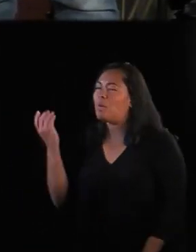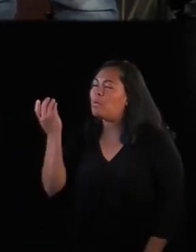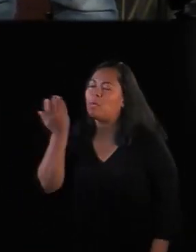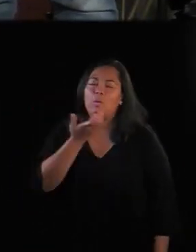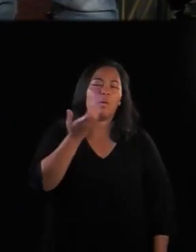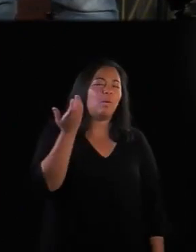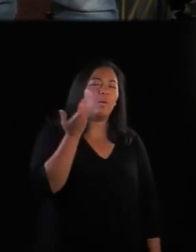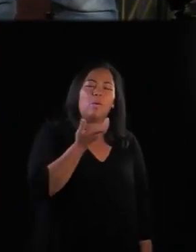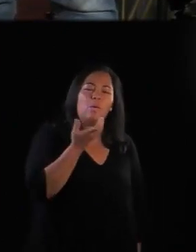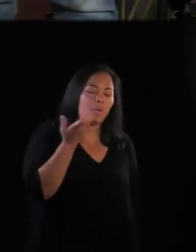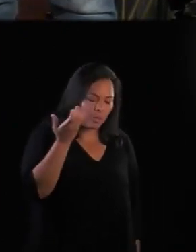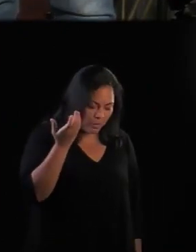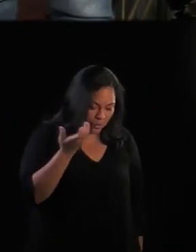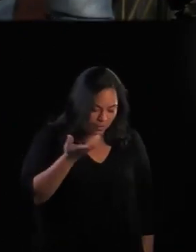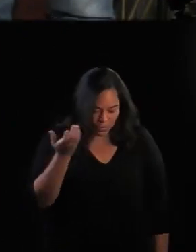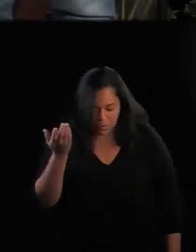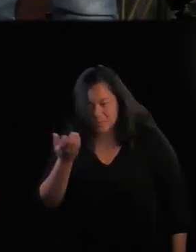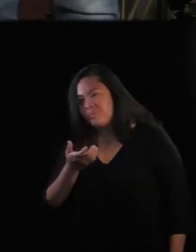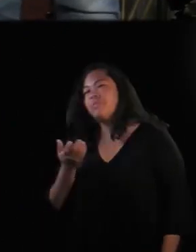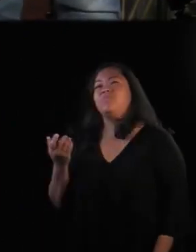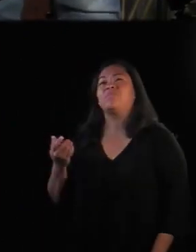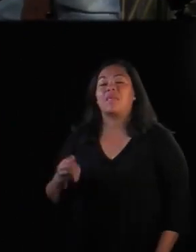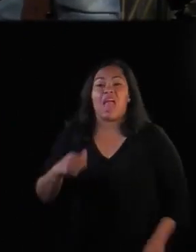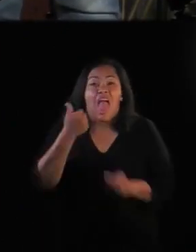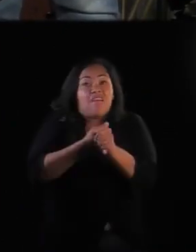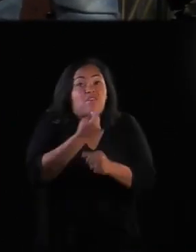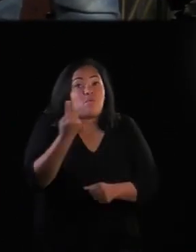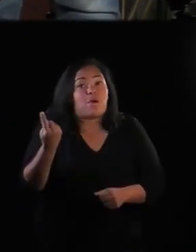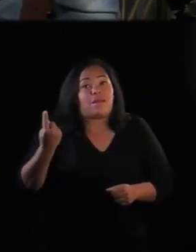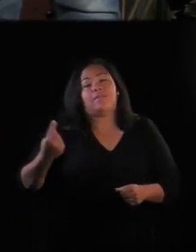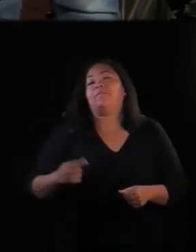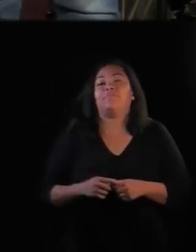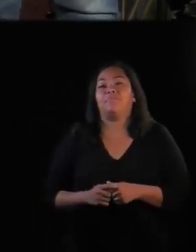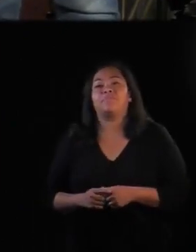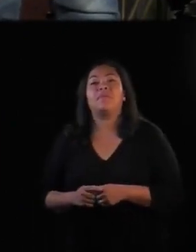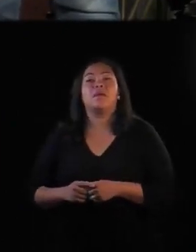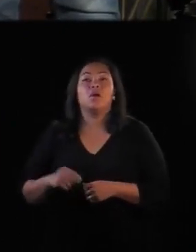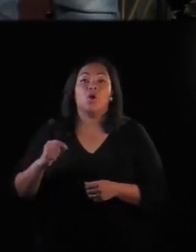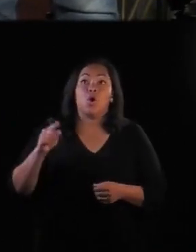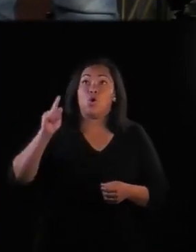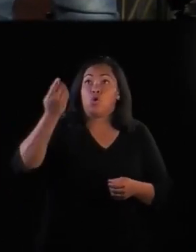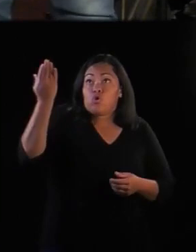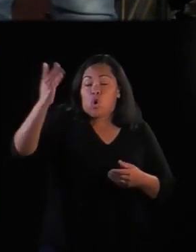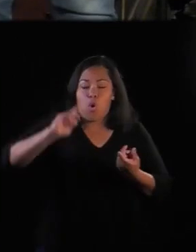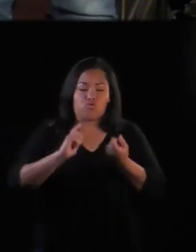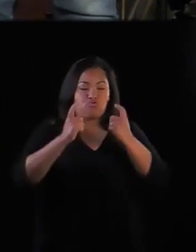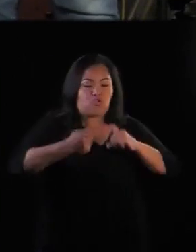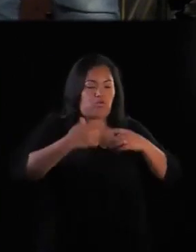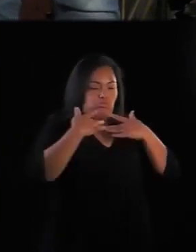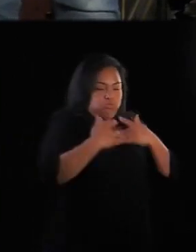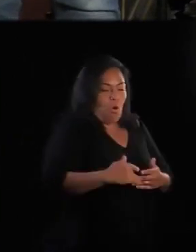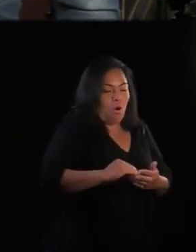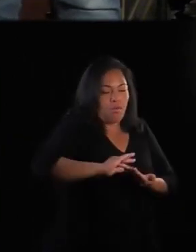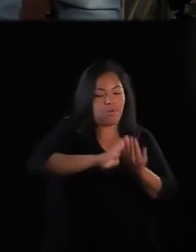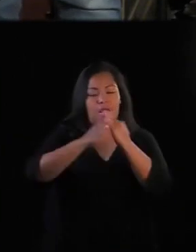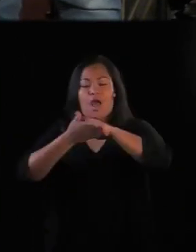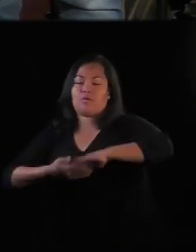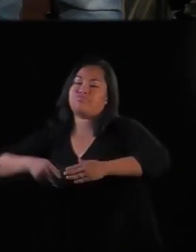Oh, oh, oh. Everybody sing this in unison right here. You turn morning